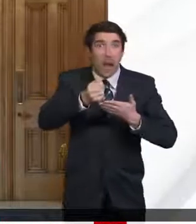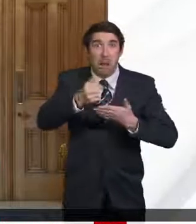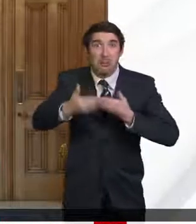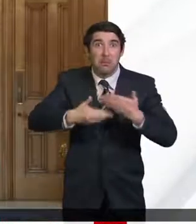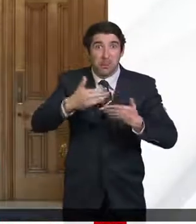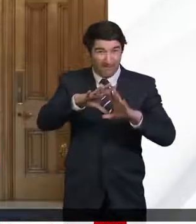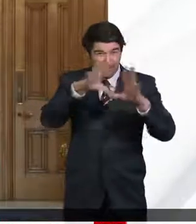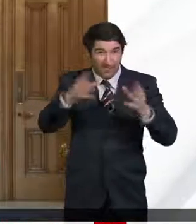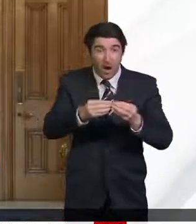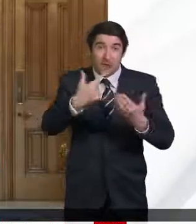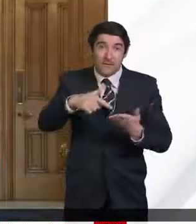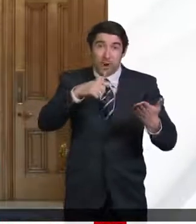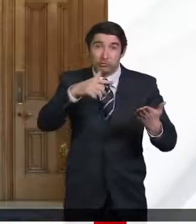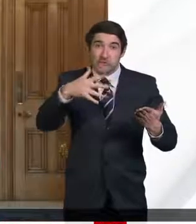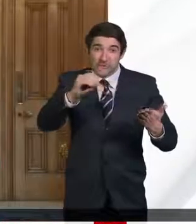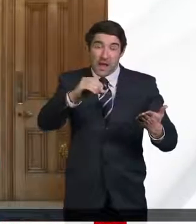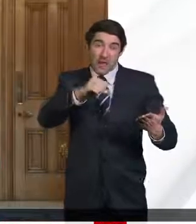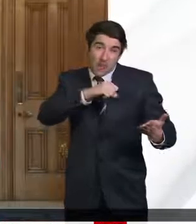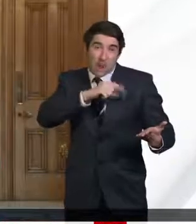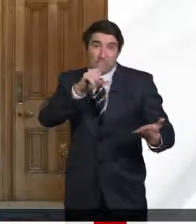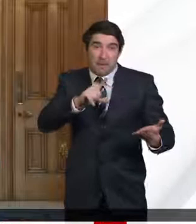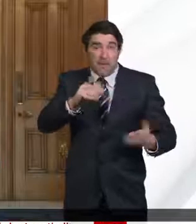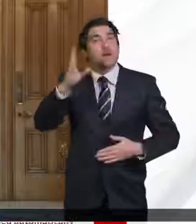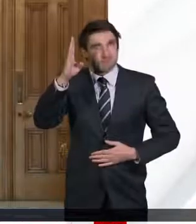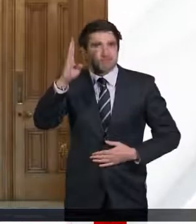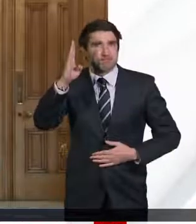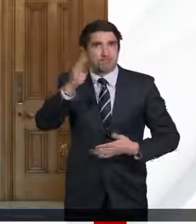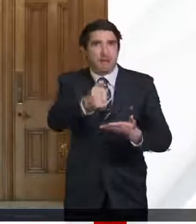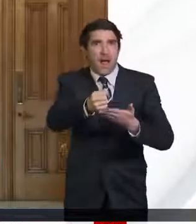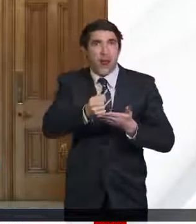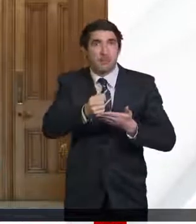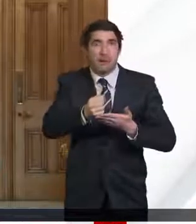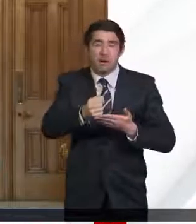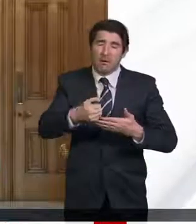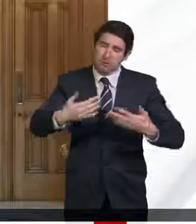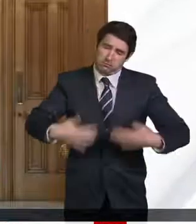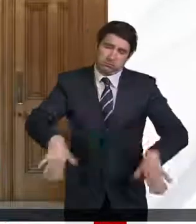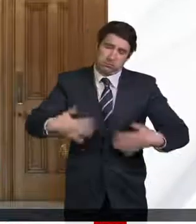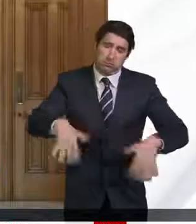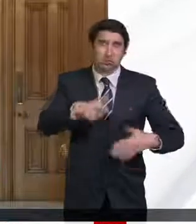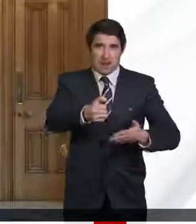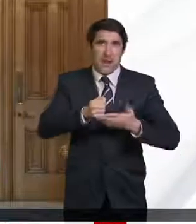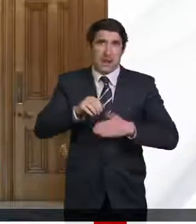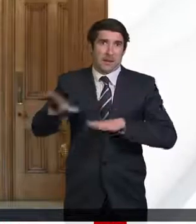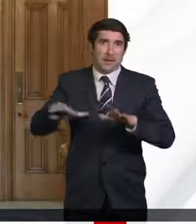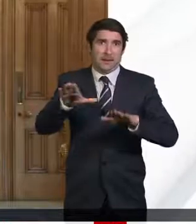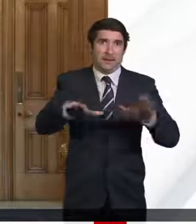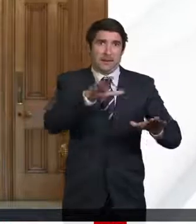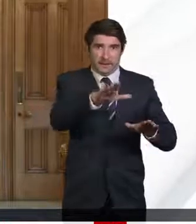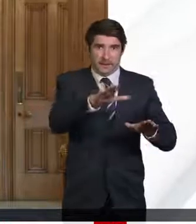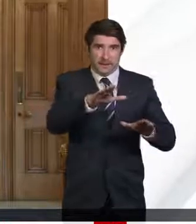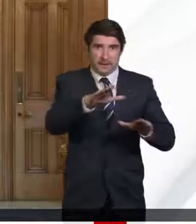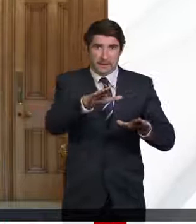support not just the 1.5 million most vulnerable to the disease, but all those who need our help through this